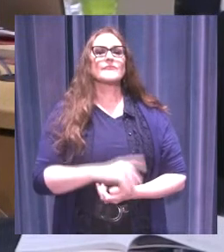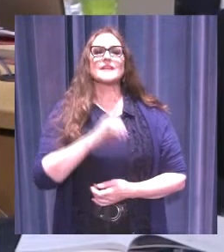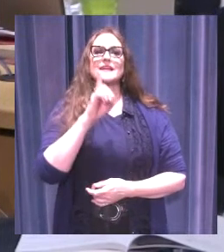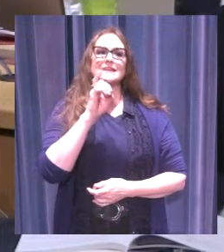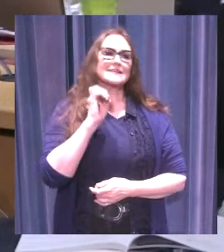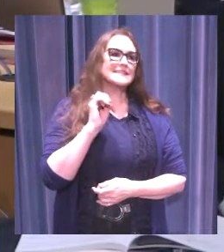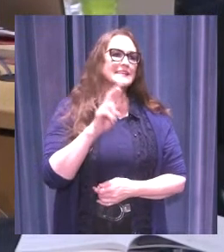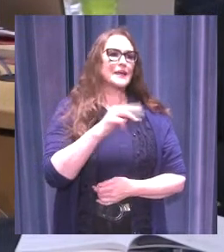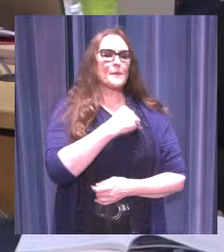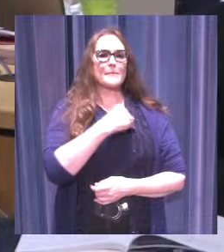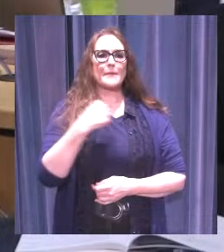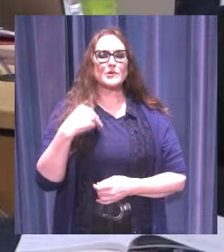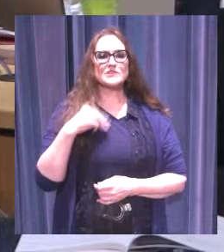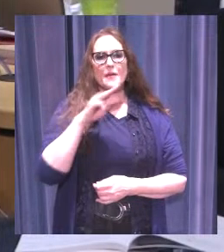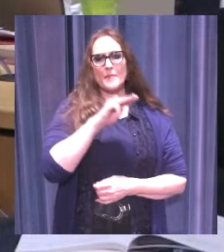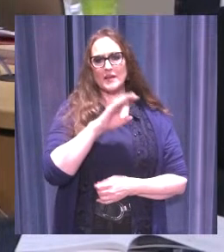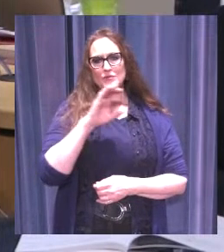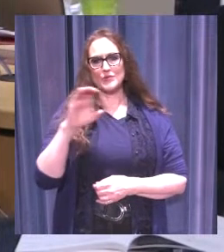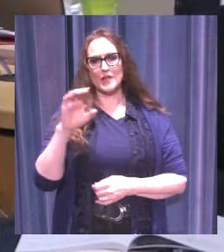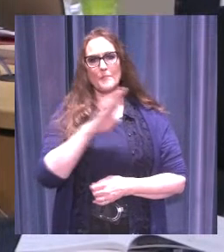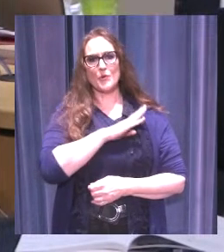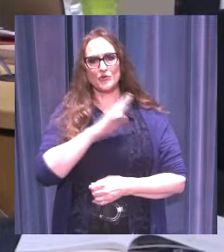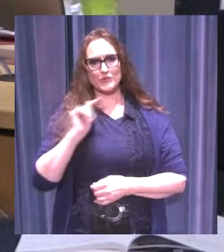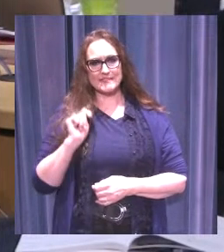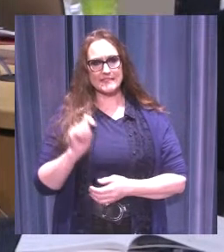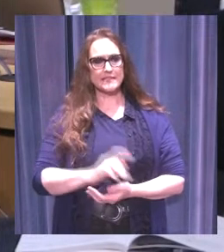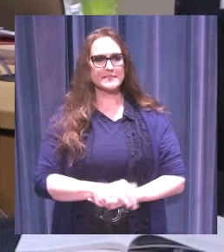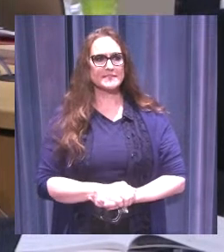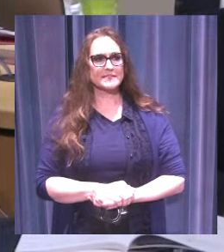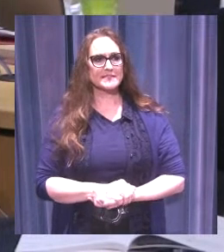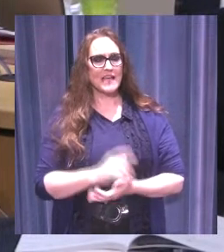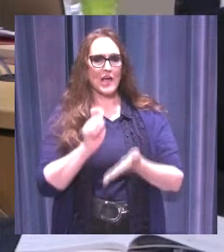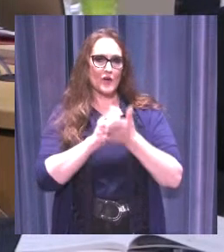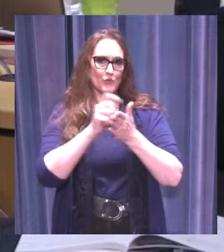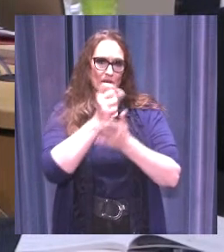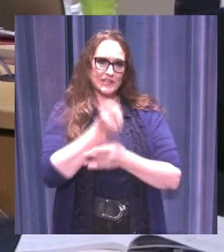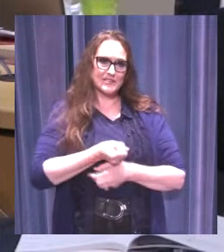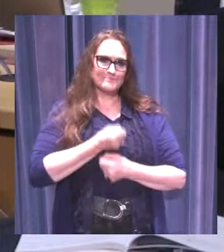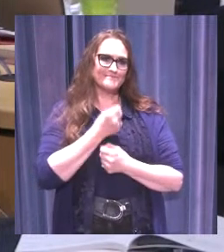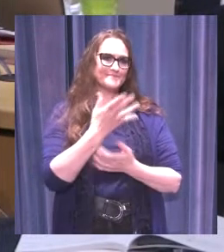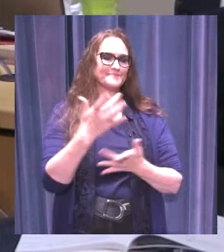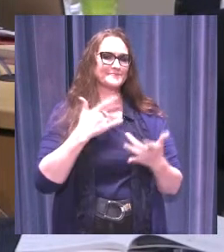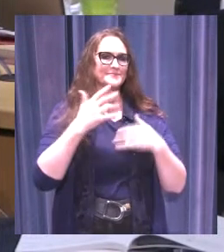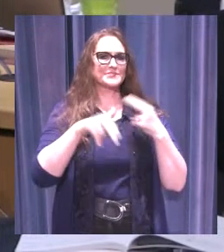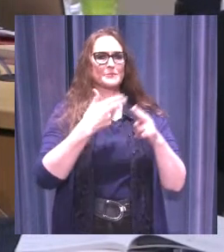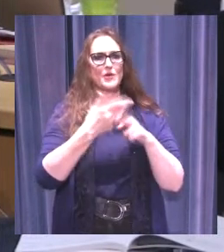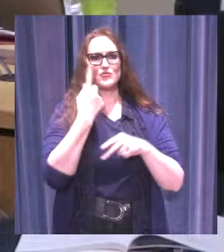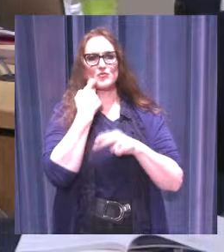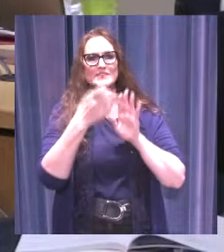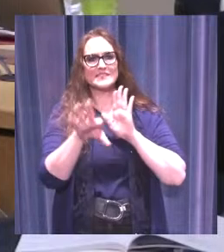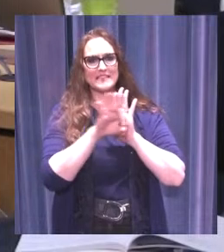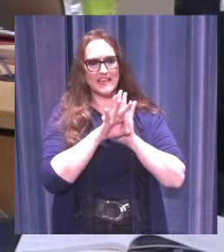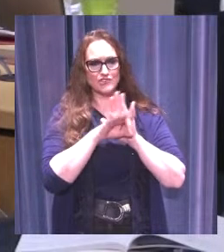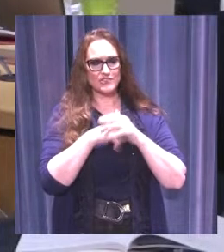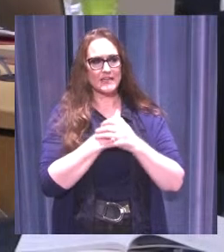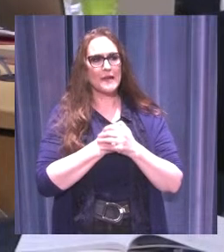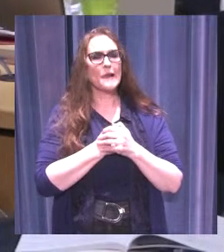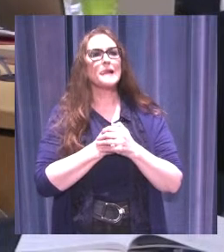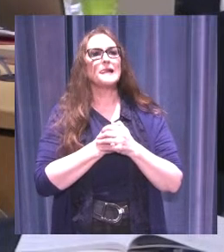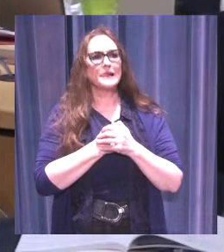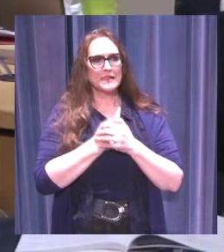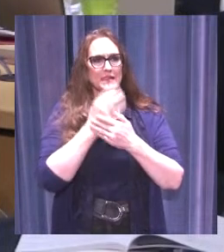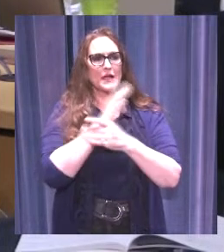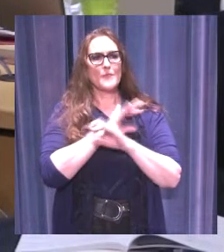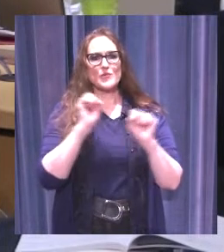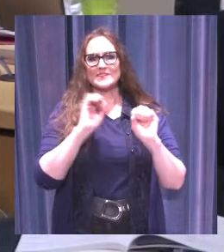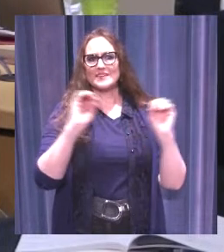Dear members of the Mott Community College Board of Trustees, I am writing to express my concerns regarding the recent selection of a president